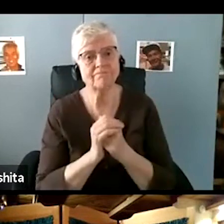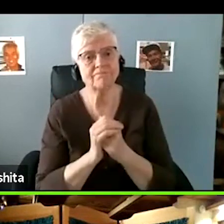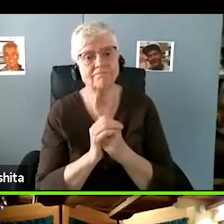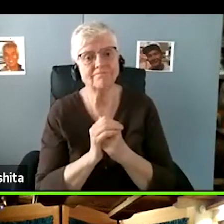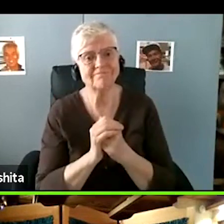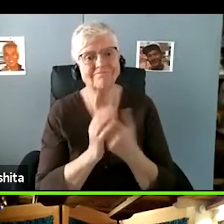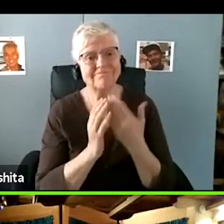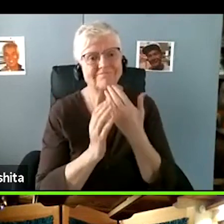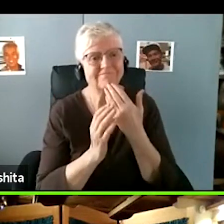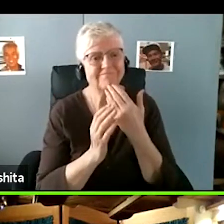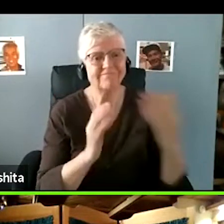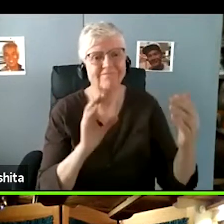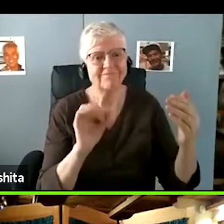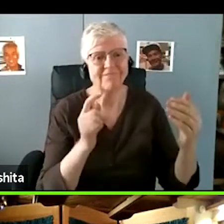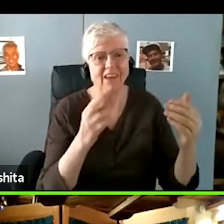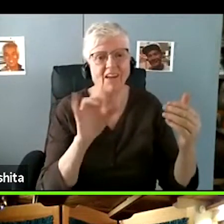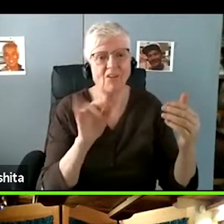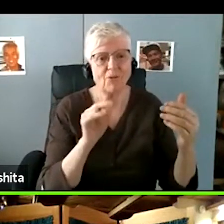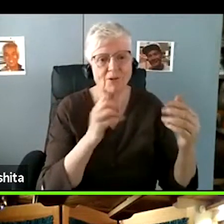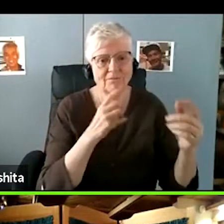Okay. Thank you. Okay.